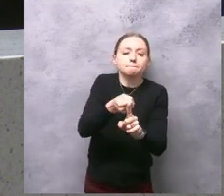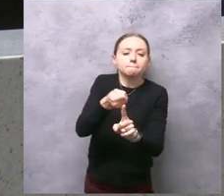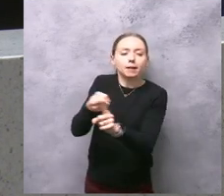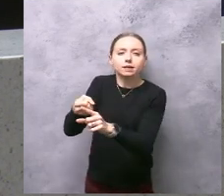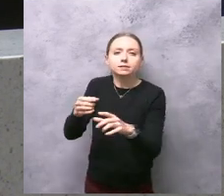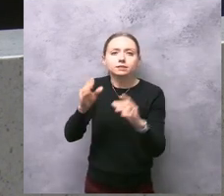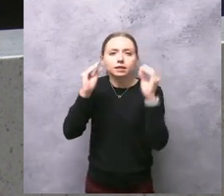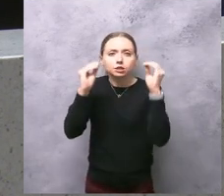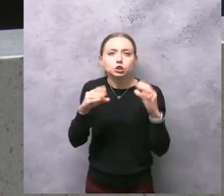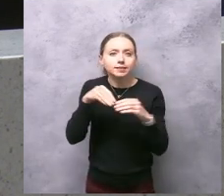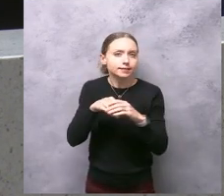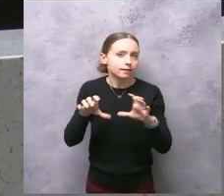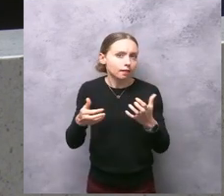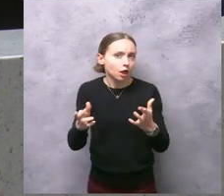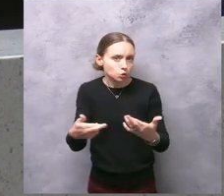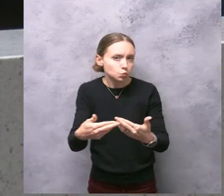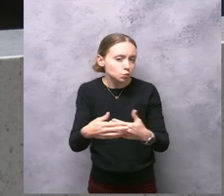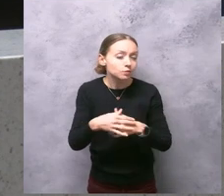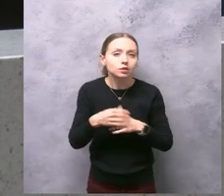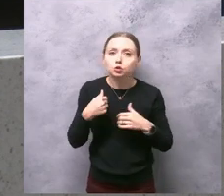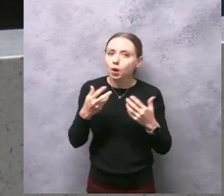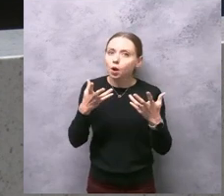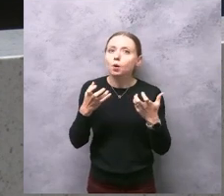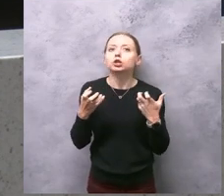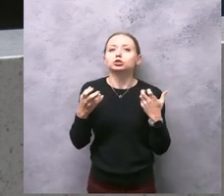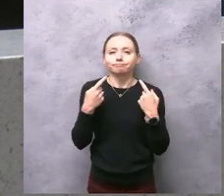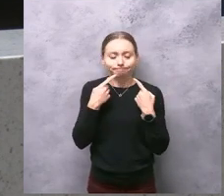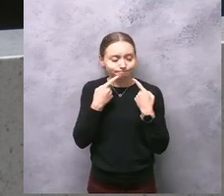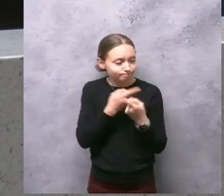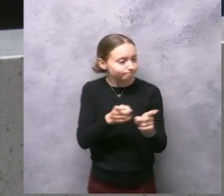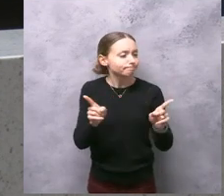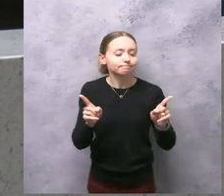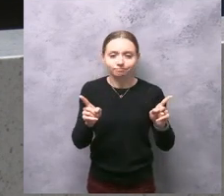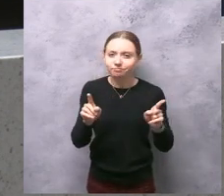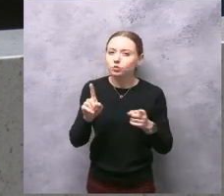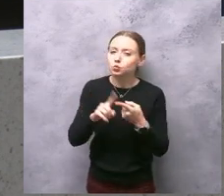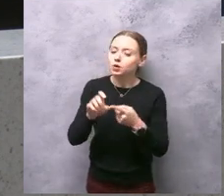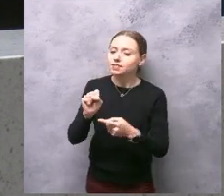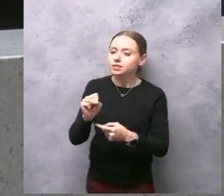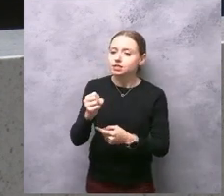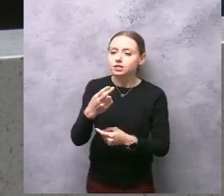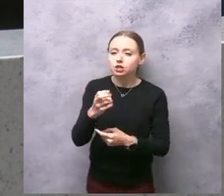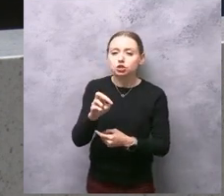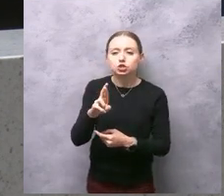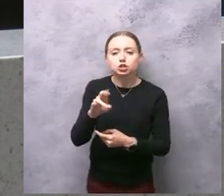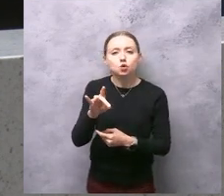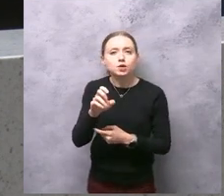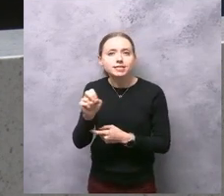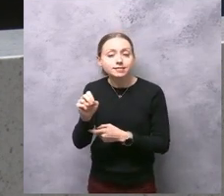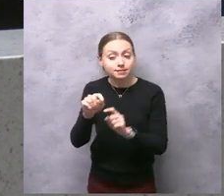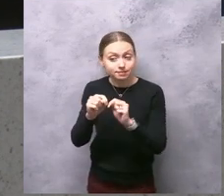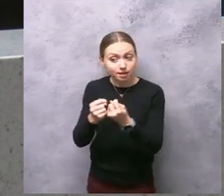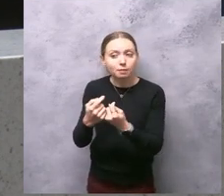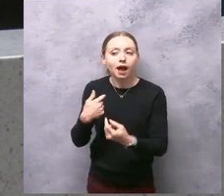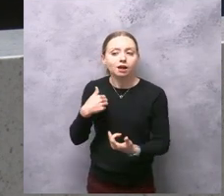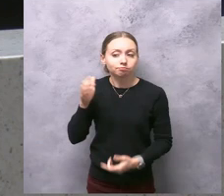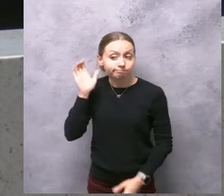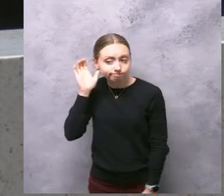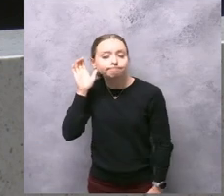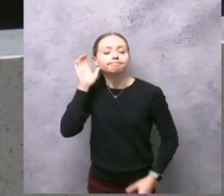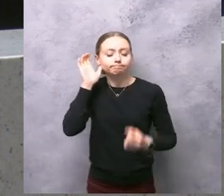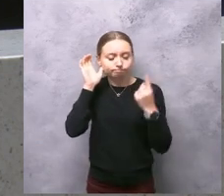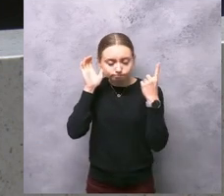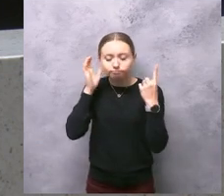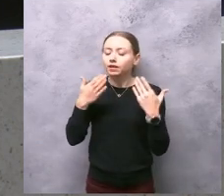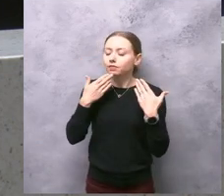help. So I just wanted to state to my Sheridan team that I heard you and thank you for your time very